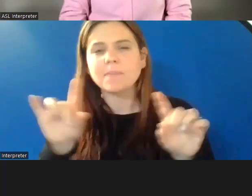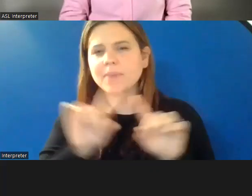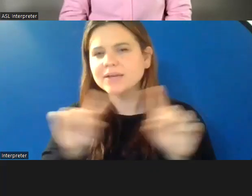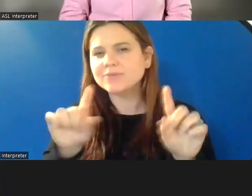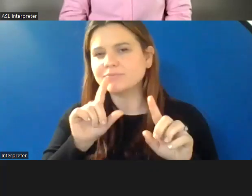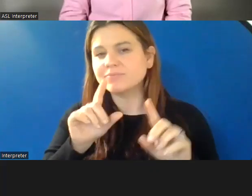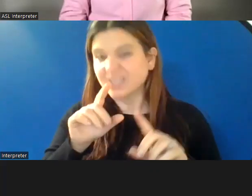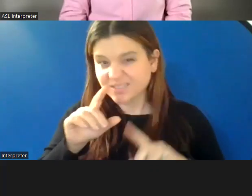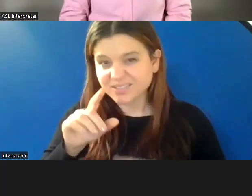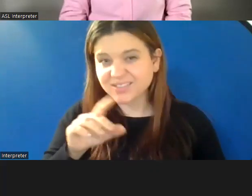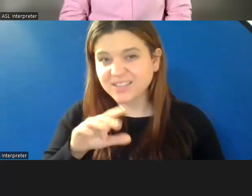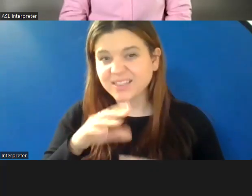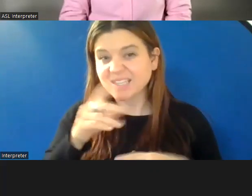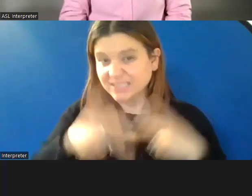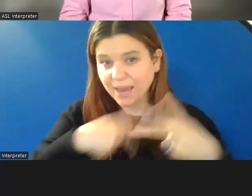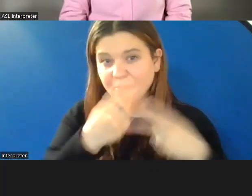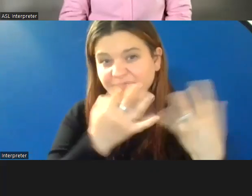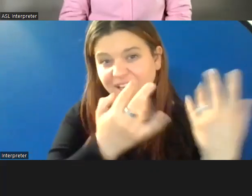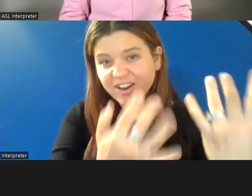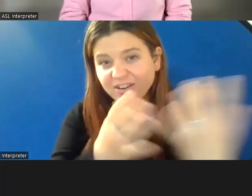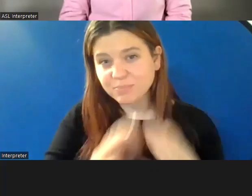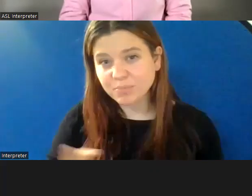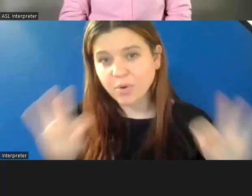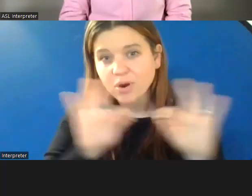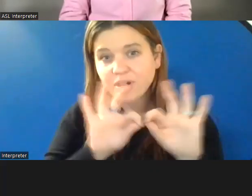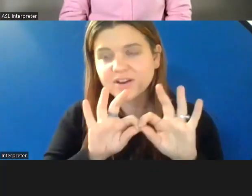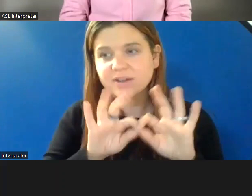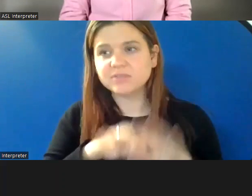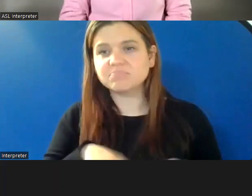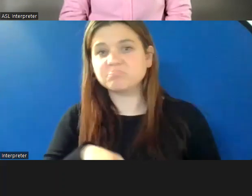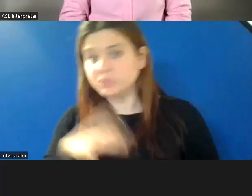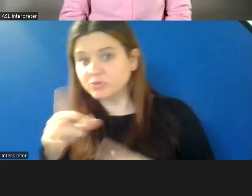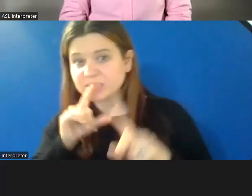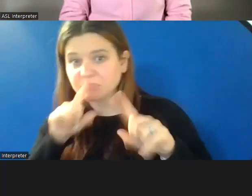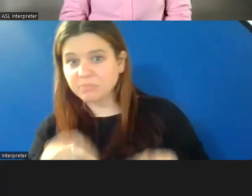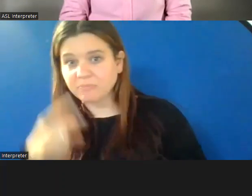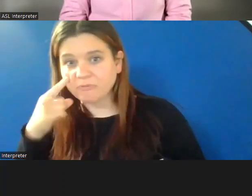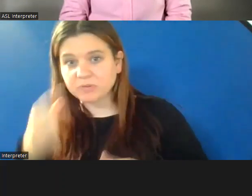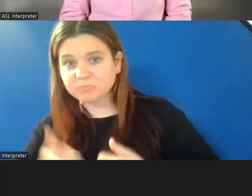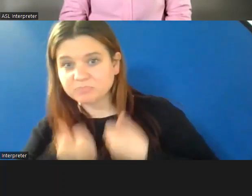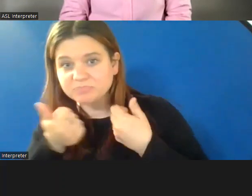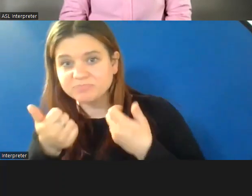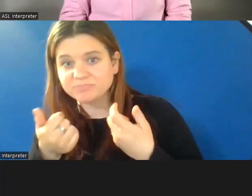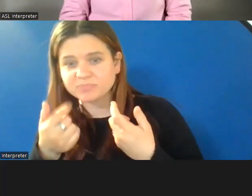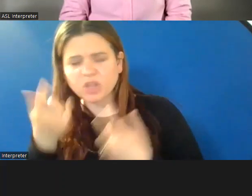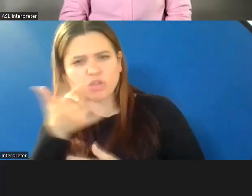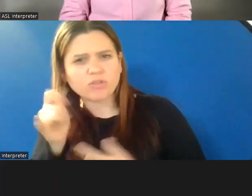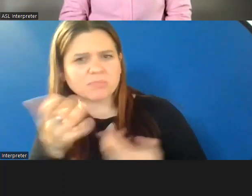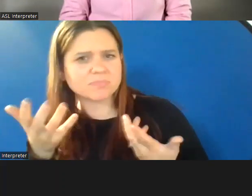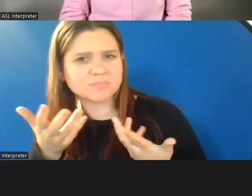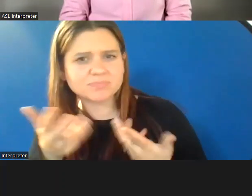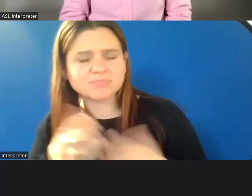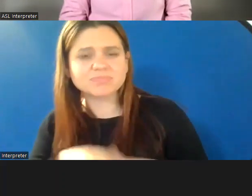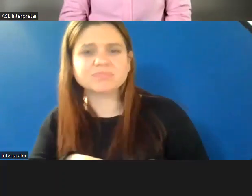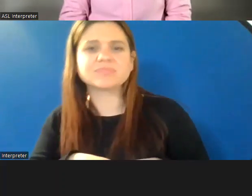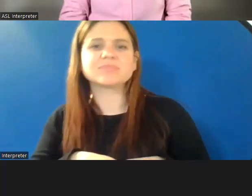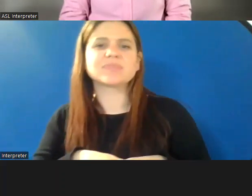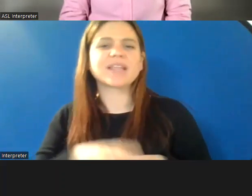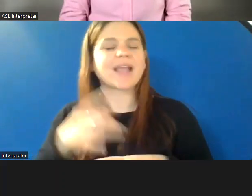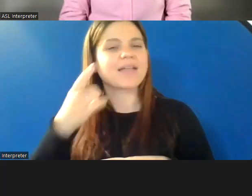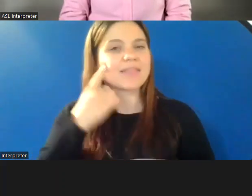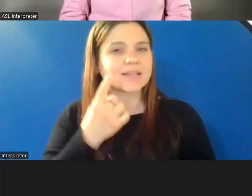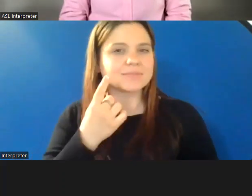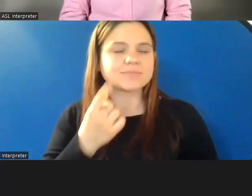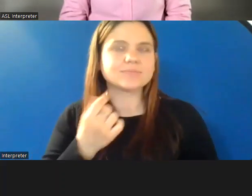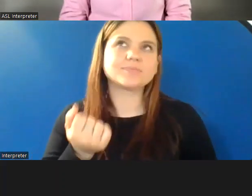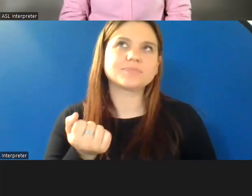actually matter? What does the response look like from different types of fire? You know, and I think one of the things